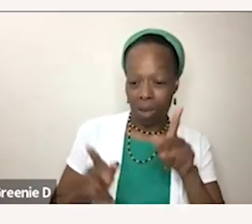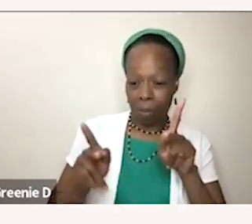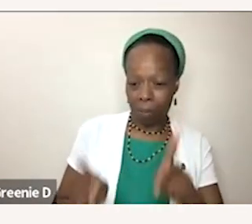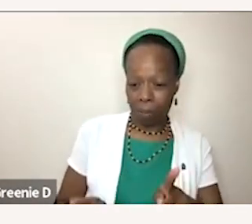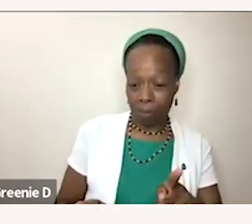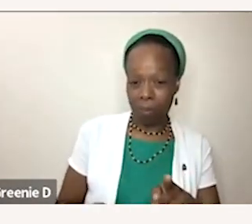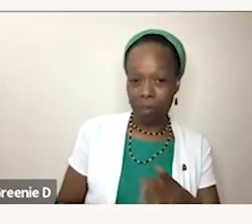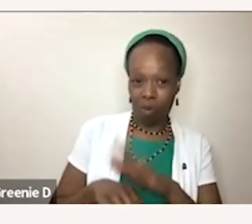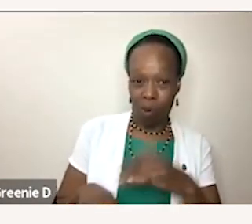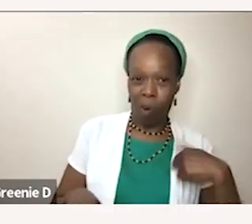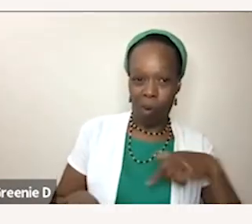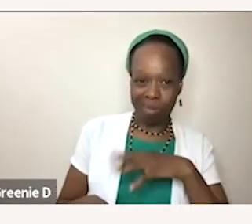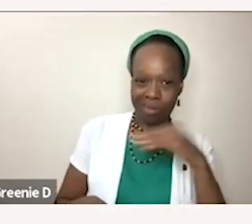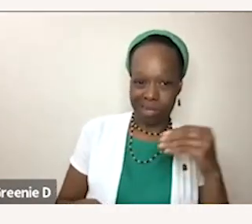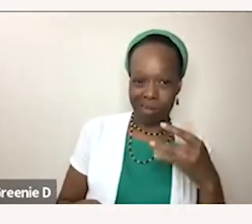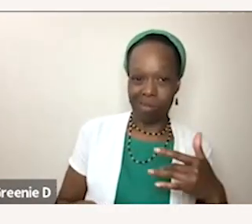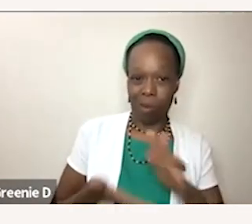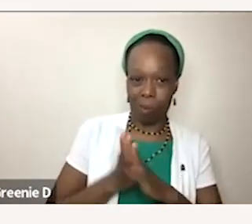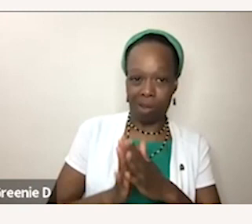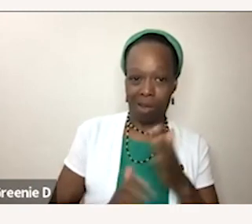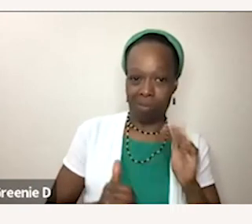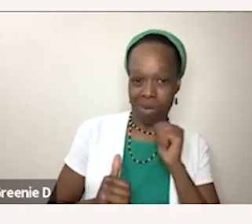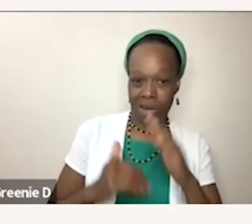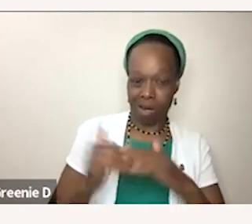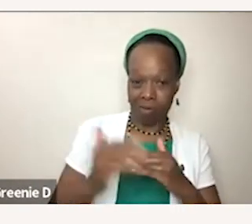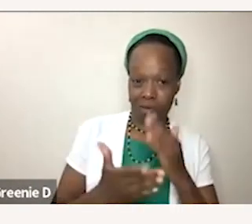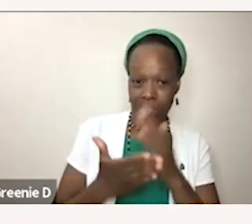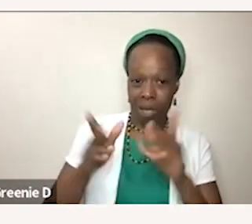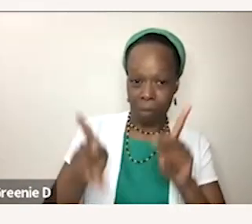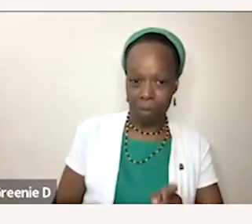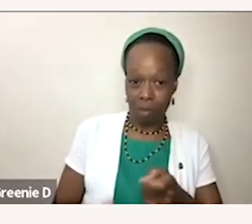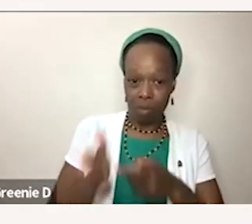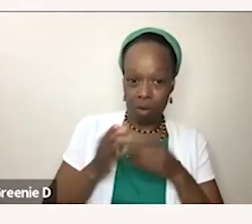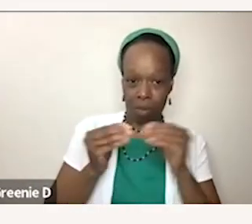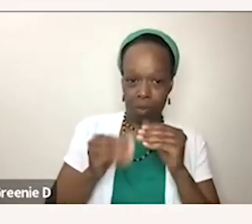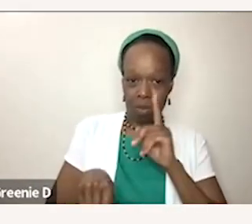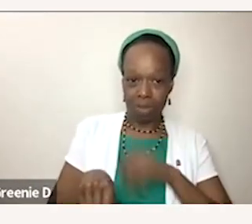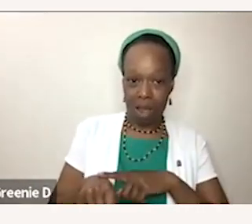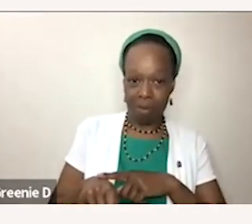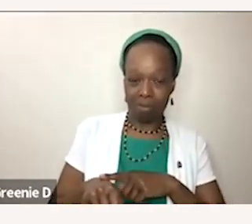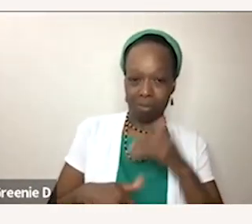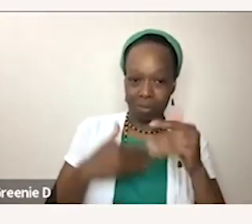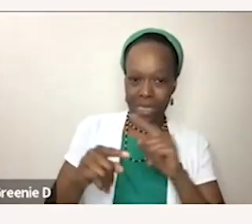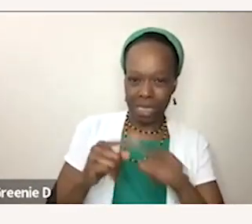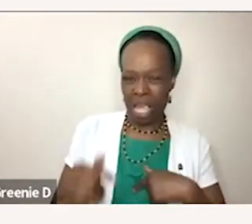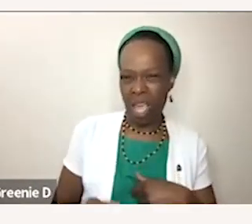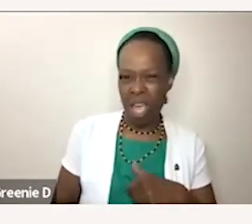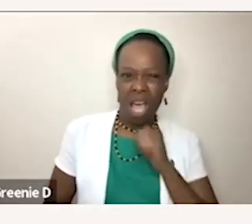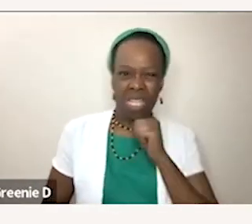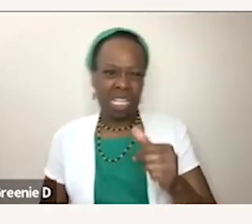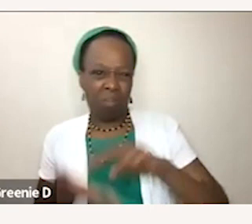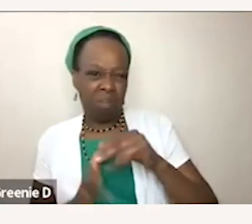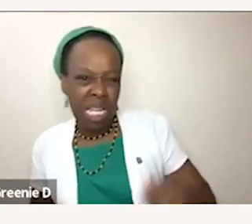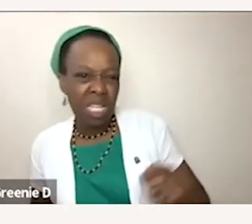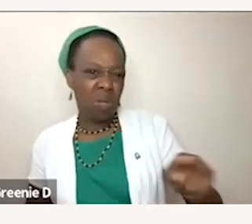makes us feel uncomfortable. And some people need a little bit more time to process. So they get defensive and go, "Oh, no, I didn't mean it." Or, I was right, you're